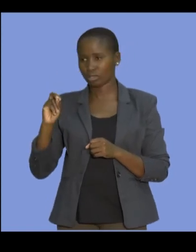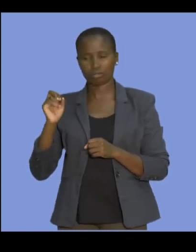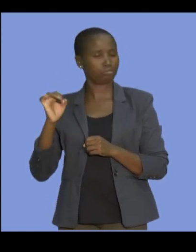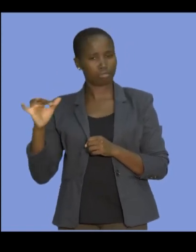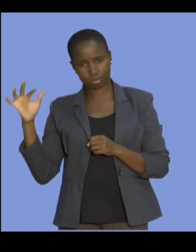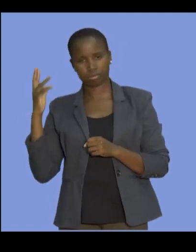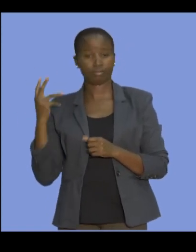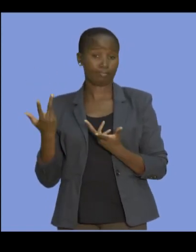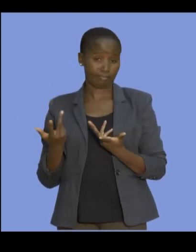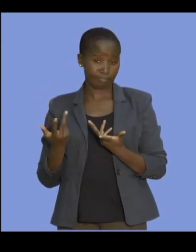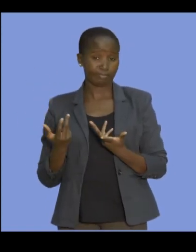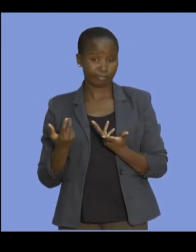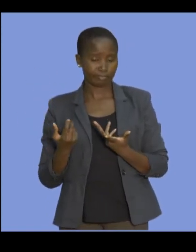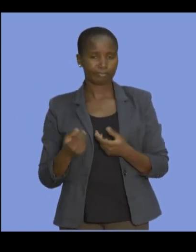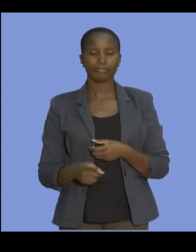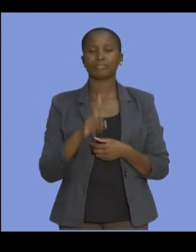From the data,